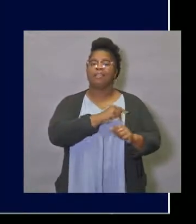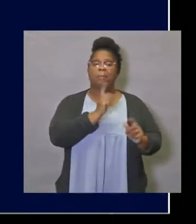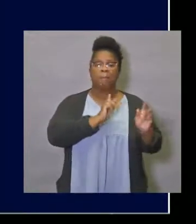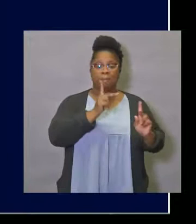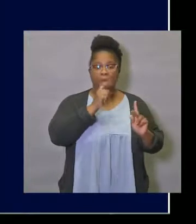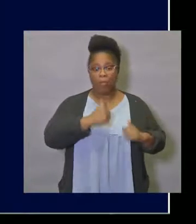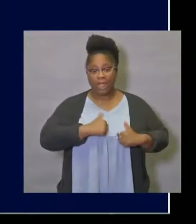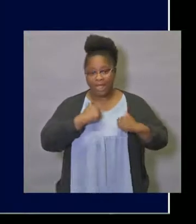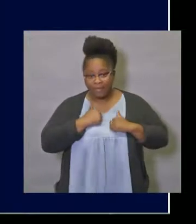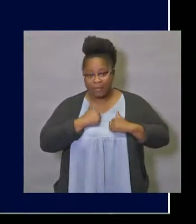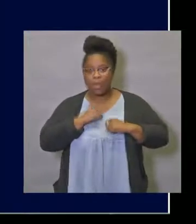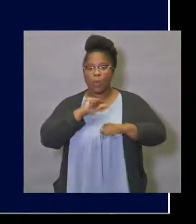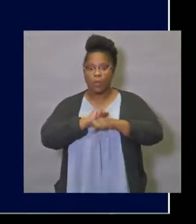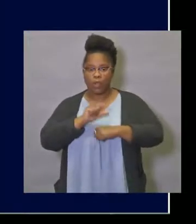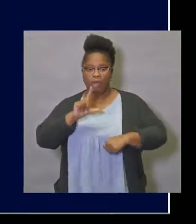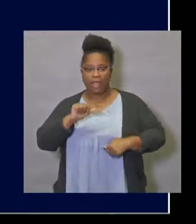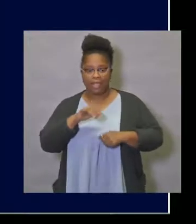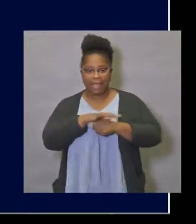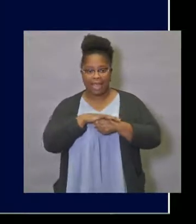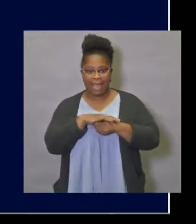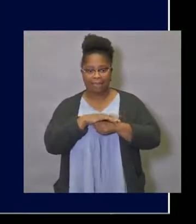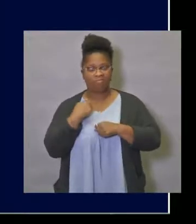County, we've now administered